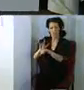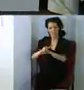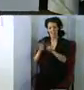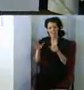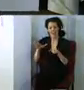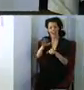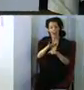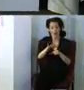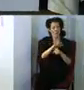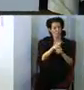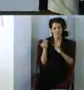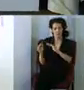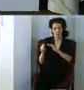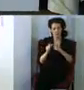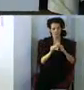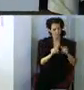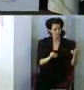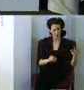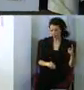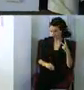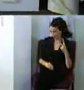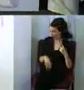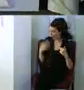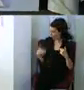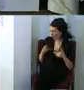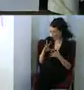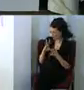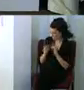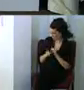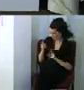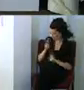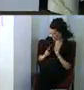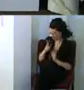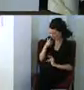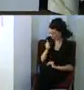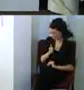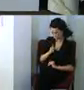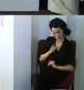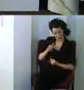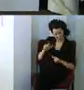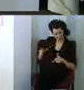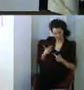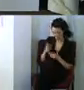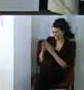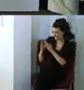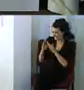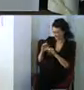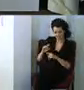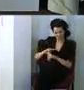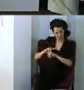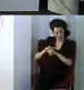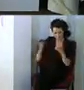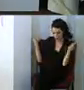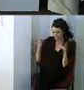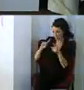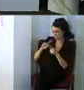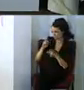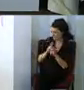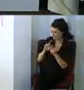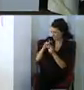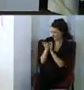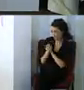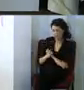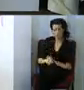the neighboring community. They're seeing that this transformation is taking place in the life of the city, in the life of the faith, in the life of the people.